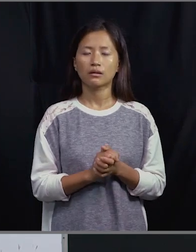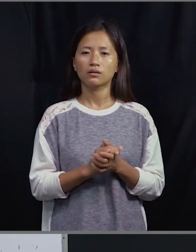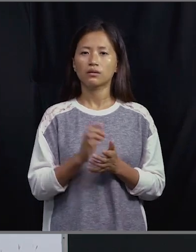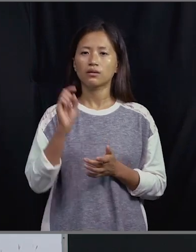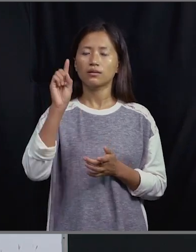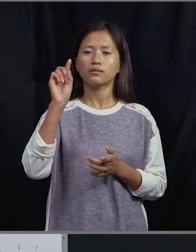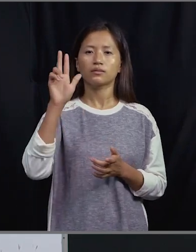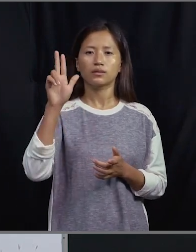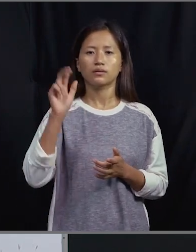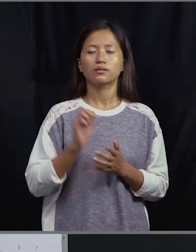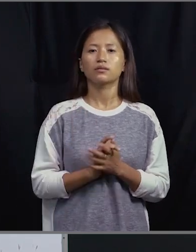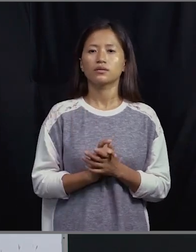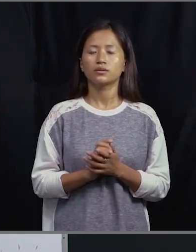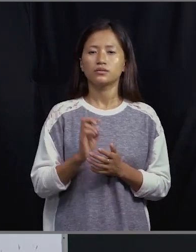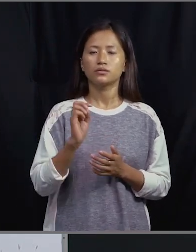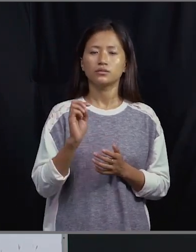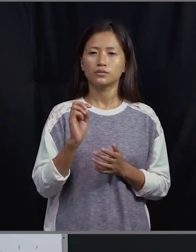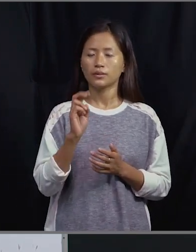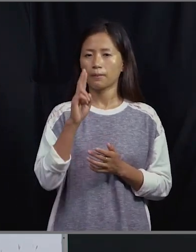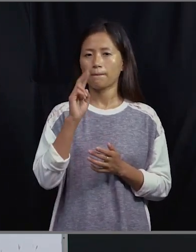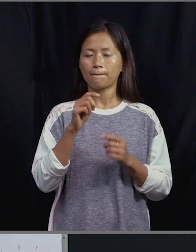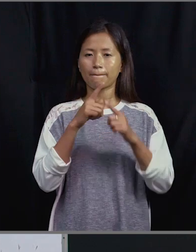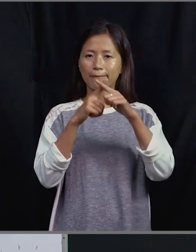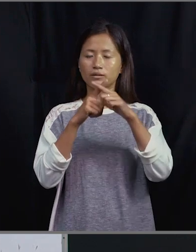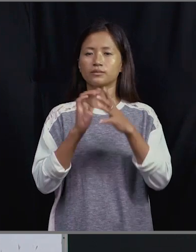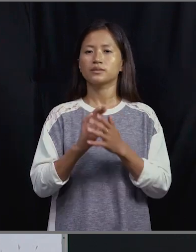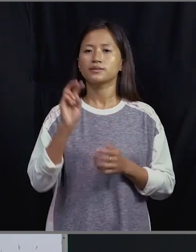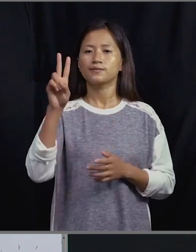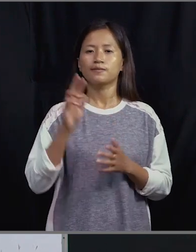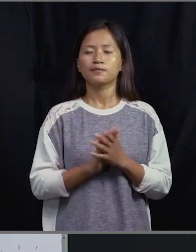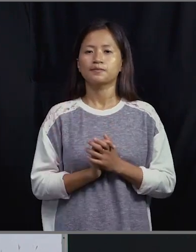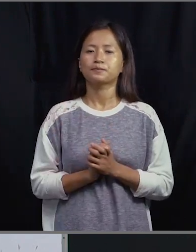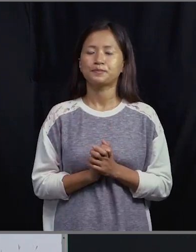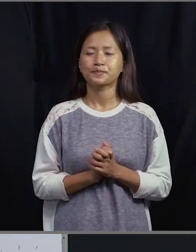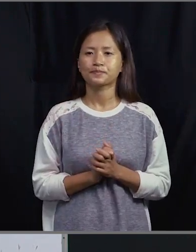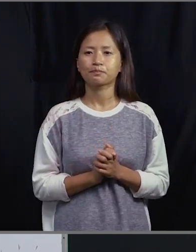18. There are 2 molecules, so multiply by 2, we get